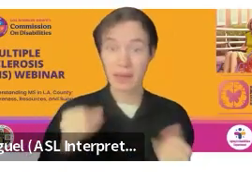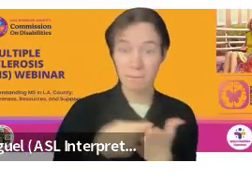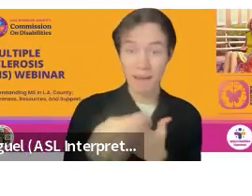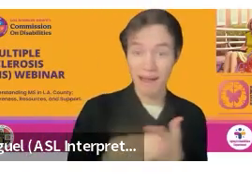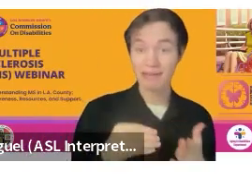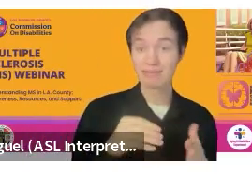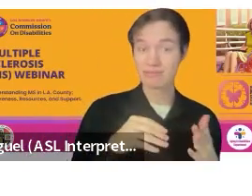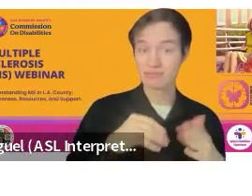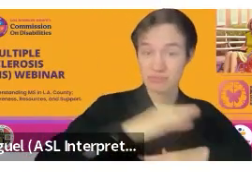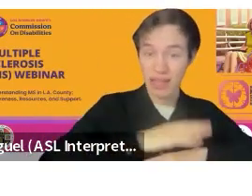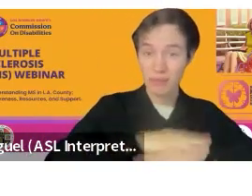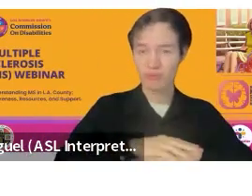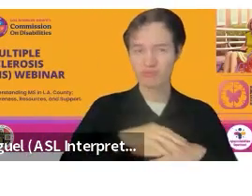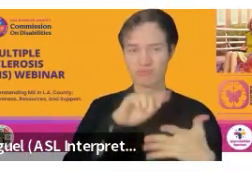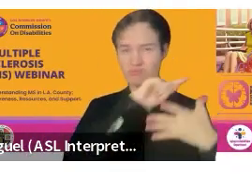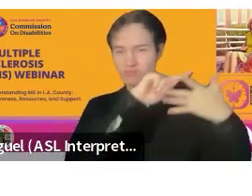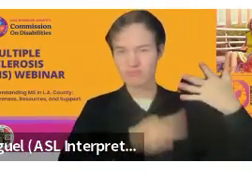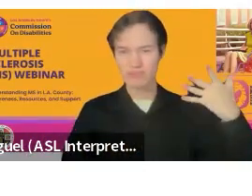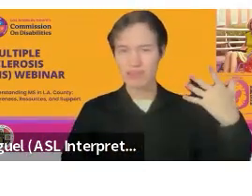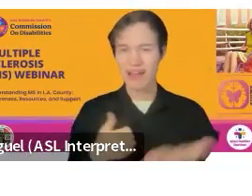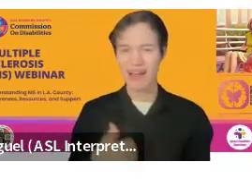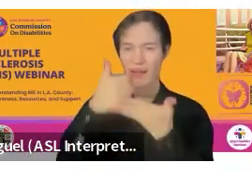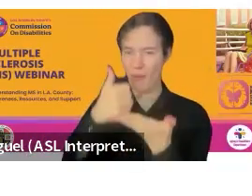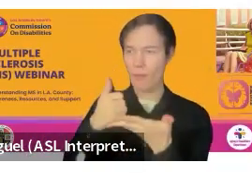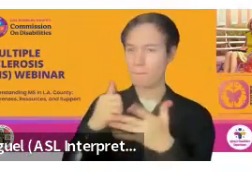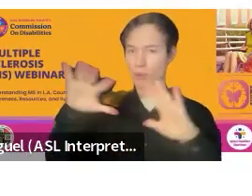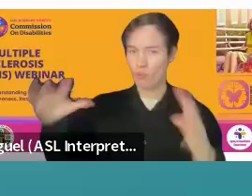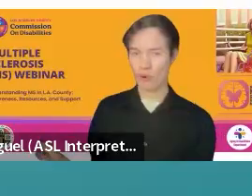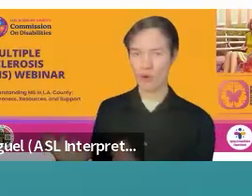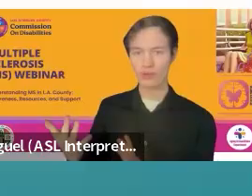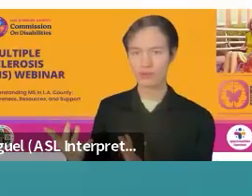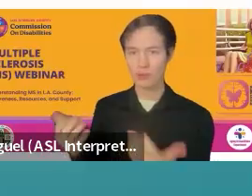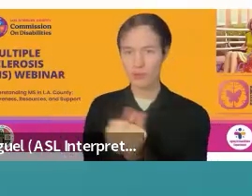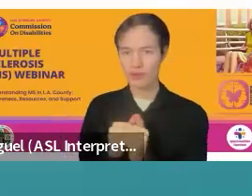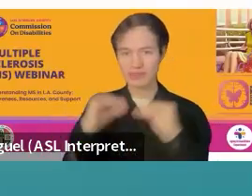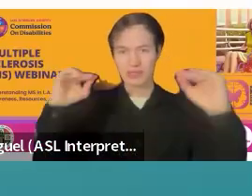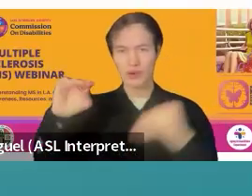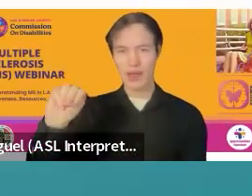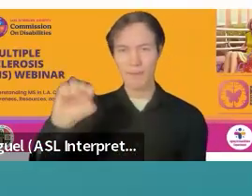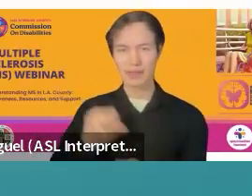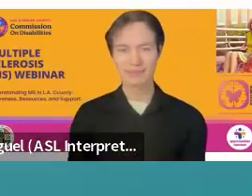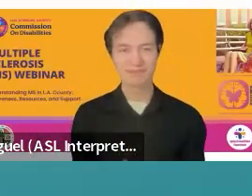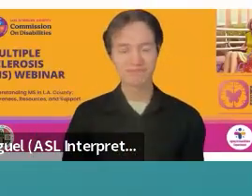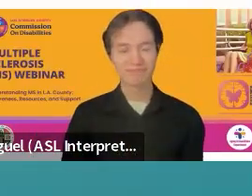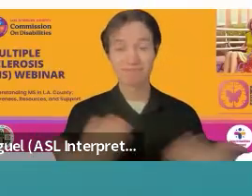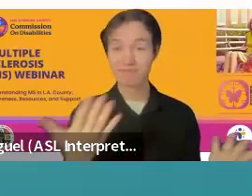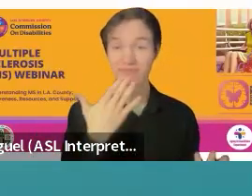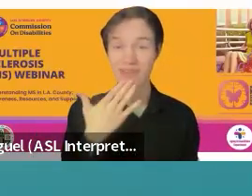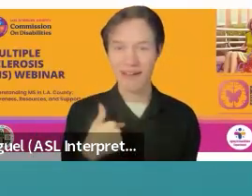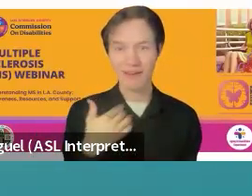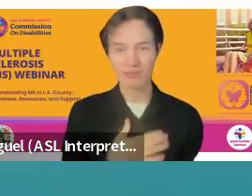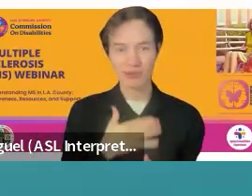to helping create a world free of MS. Thank you very much. Appreciate the time to let you know more about the National